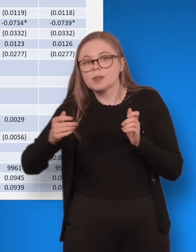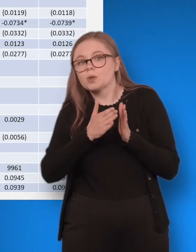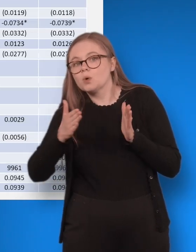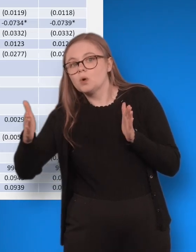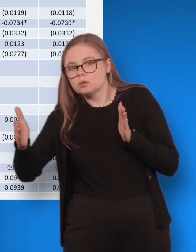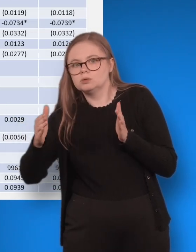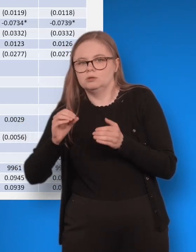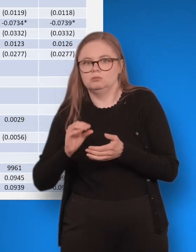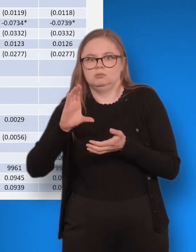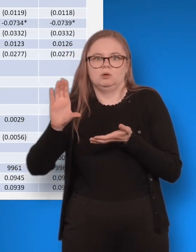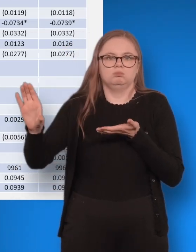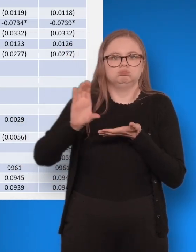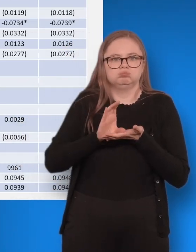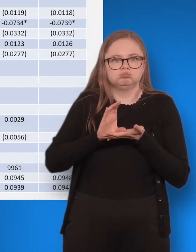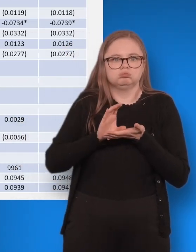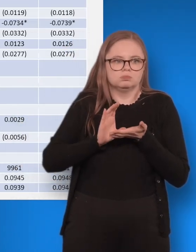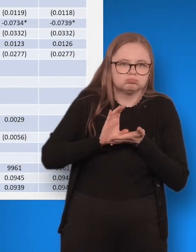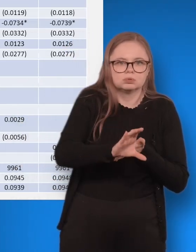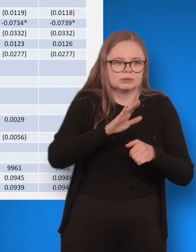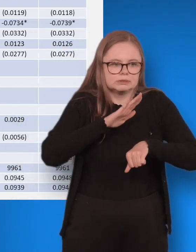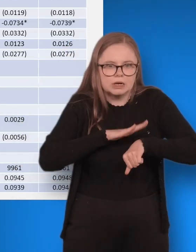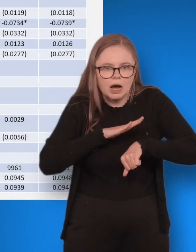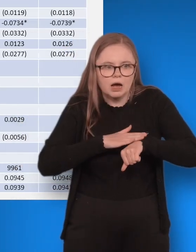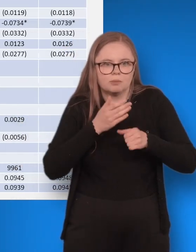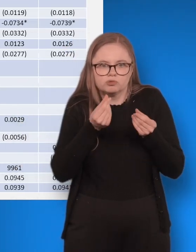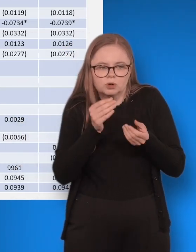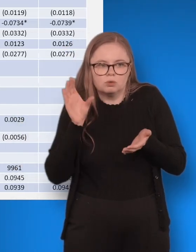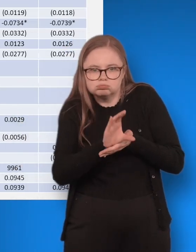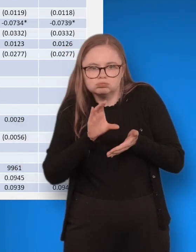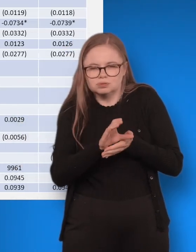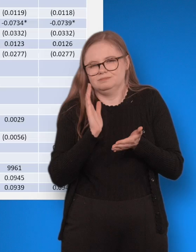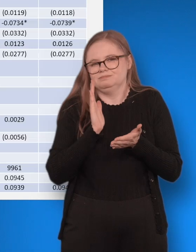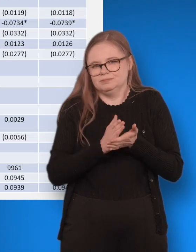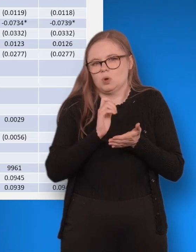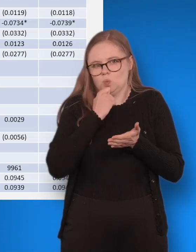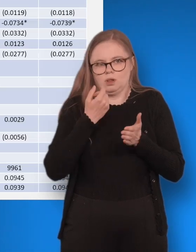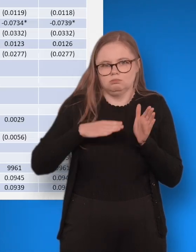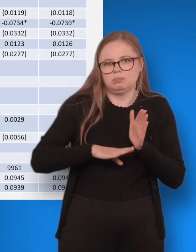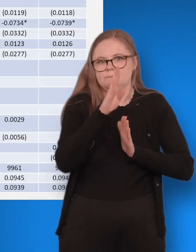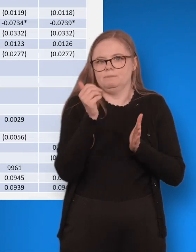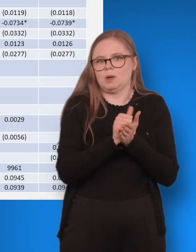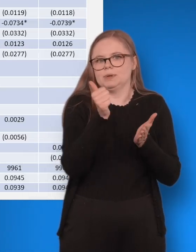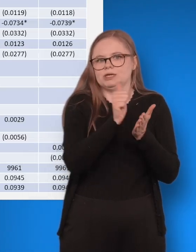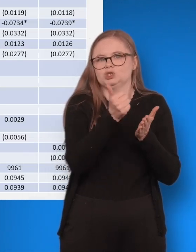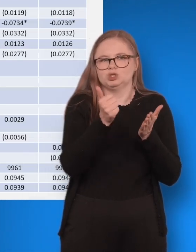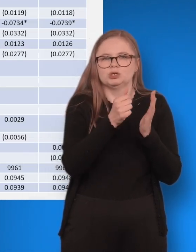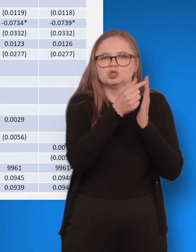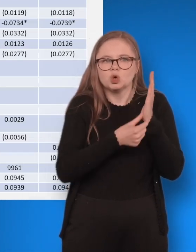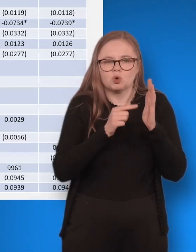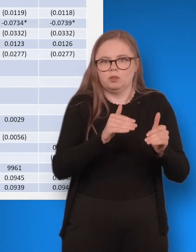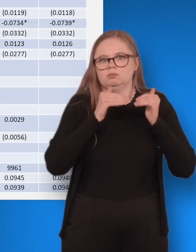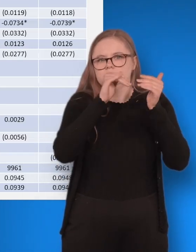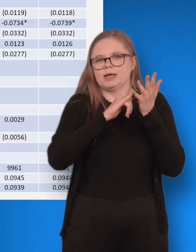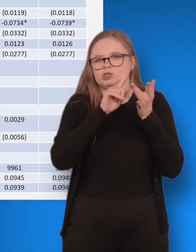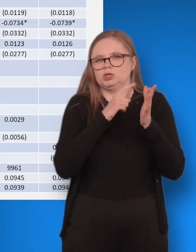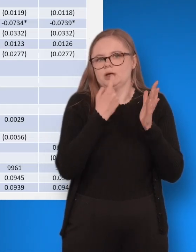funding, more time and resources essentially are associated with publication in journals with higher SJR